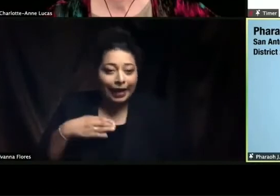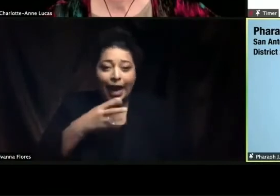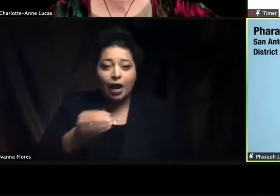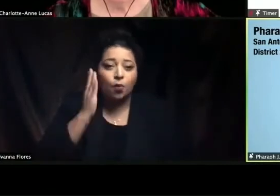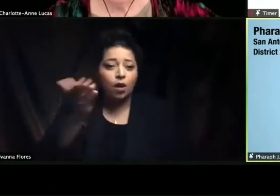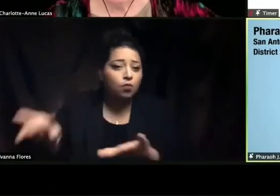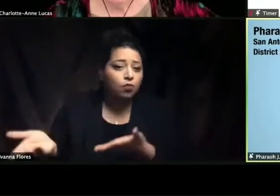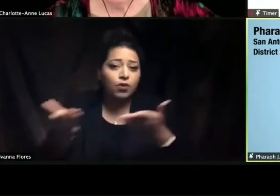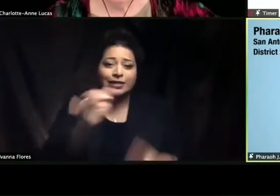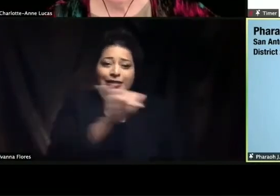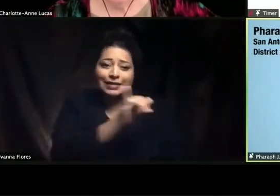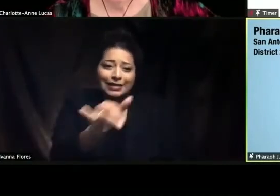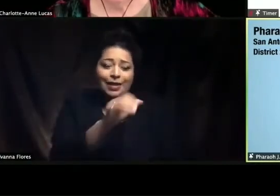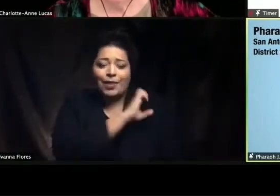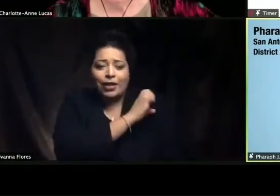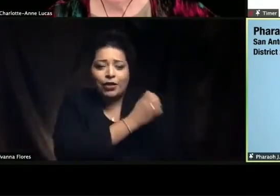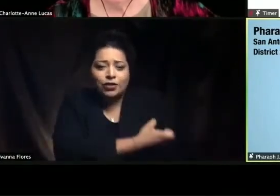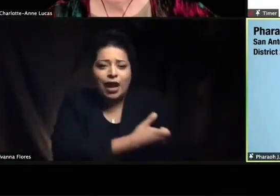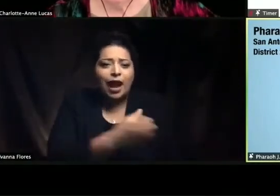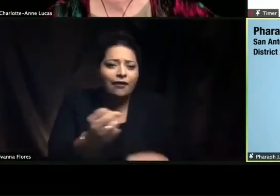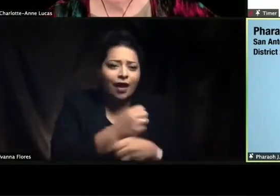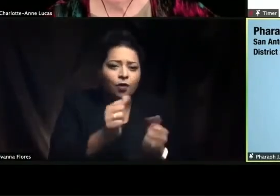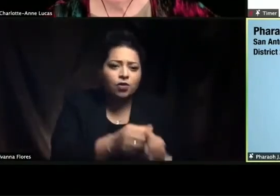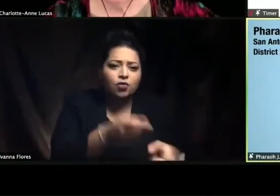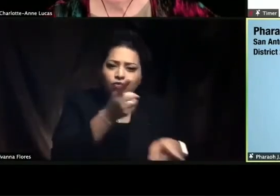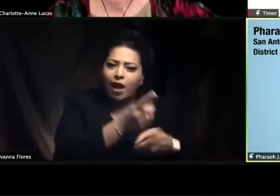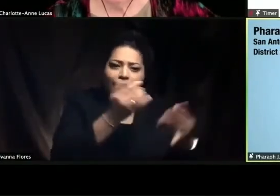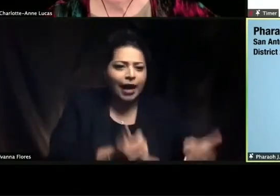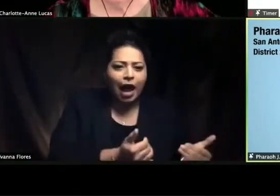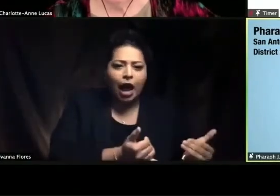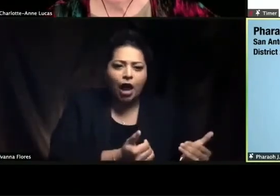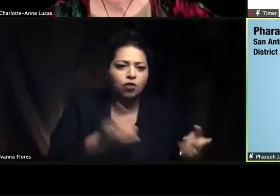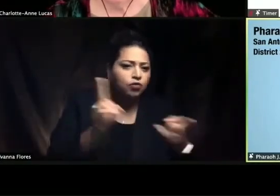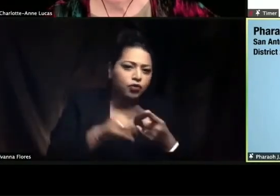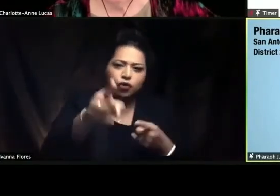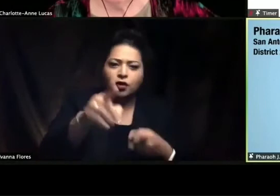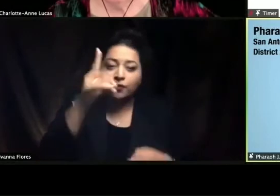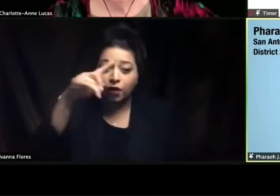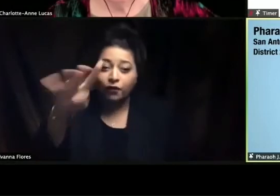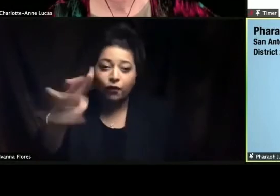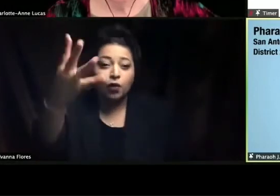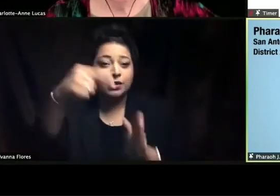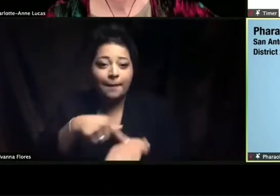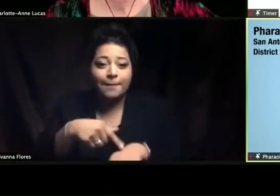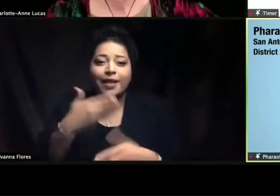amount of energy that I fight with right now to the district full-time. Thank you very much.